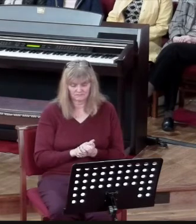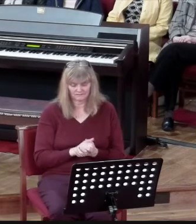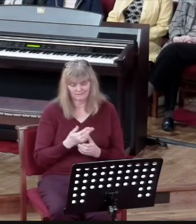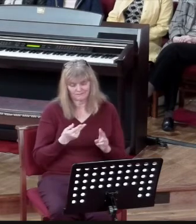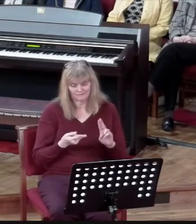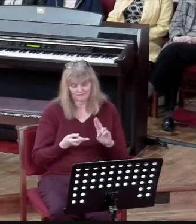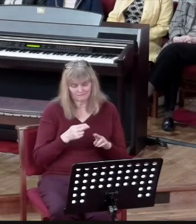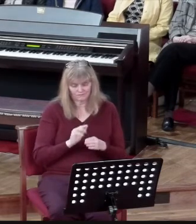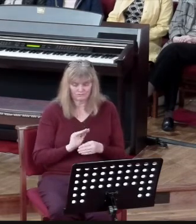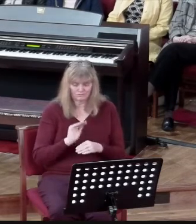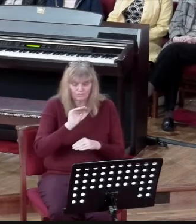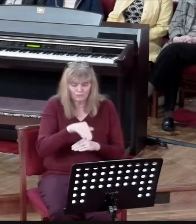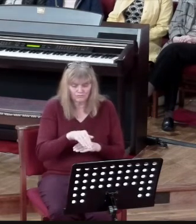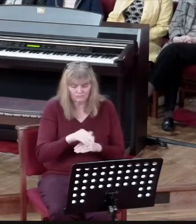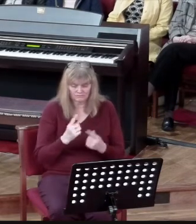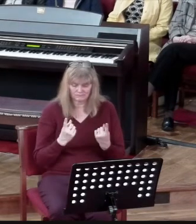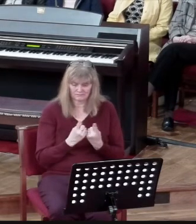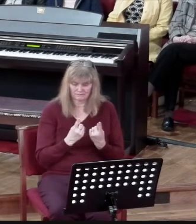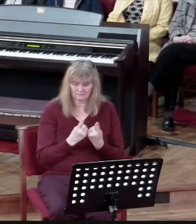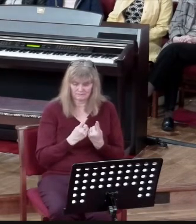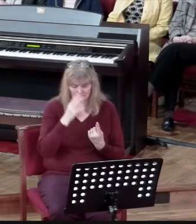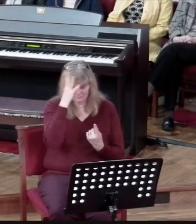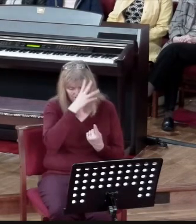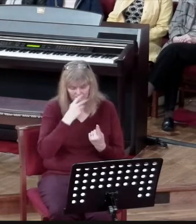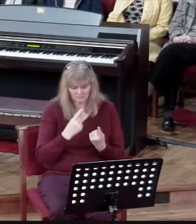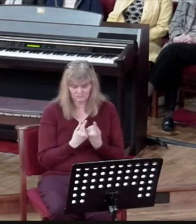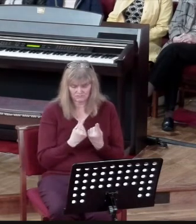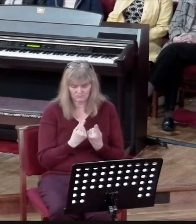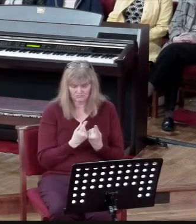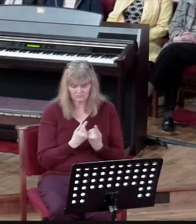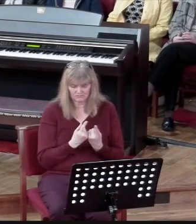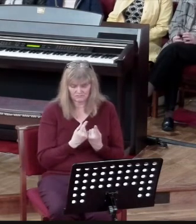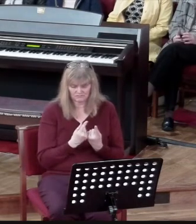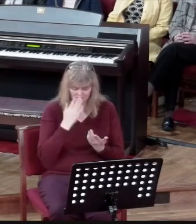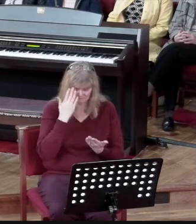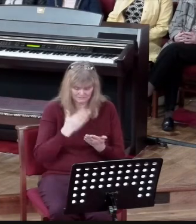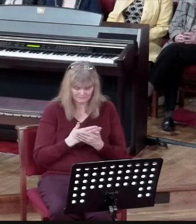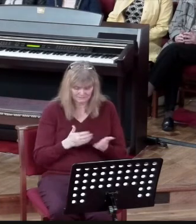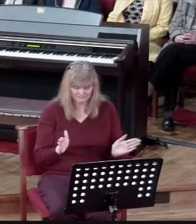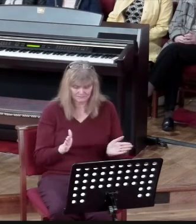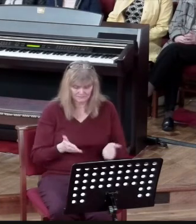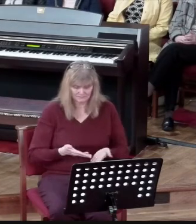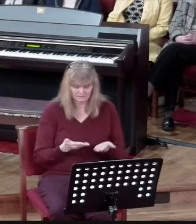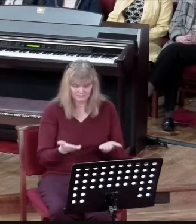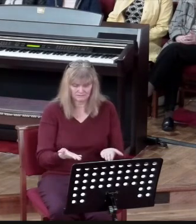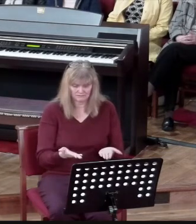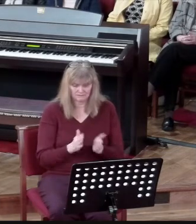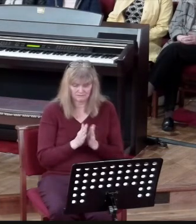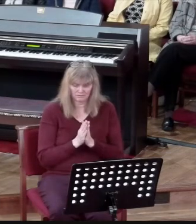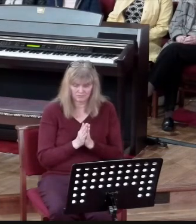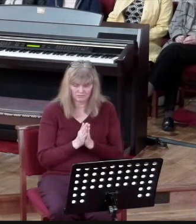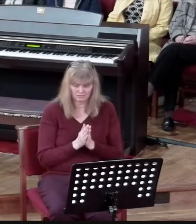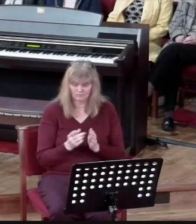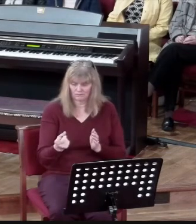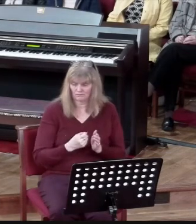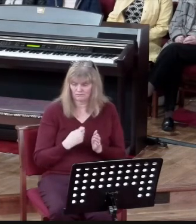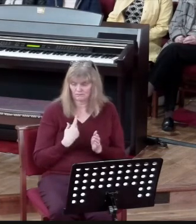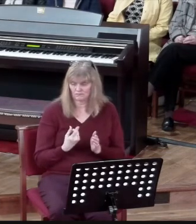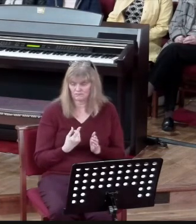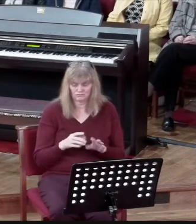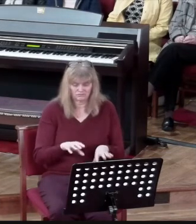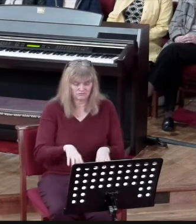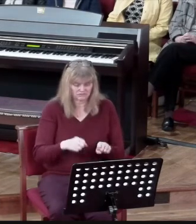see that spiritual things, you know, Bible reading and prayer and giving or Sunday worship and things like